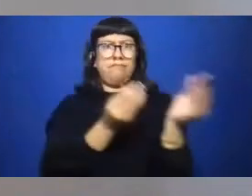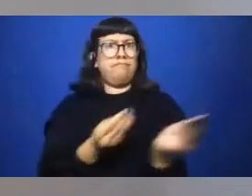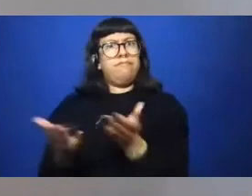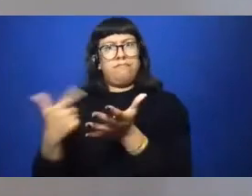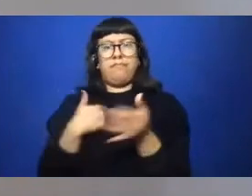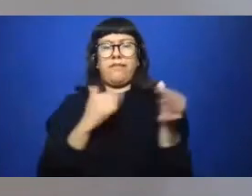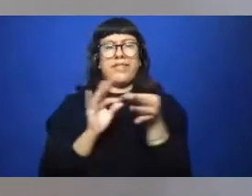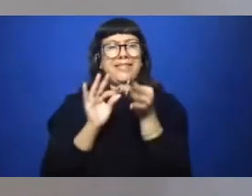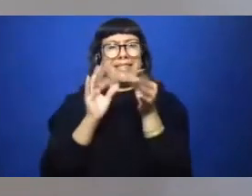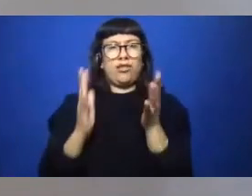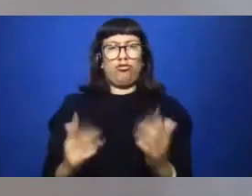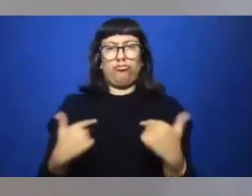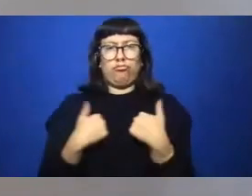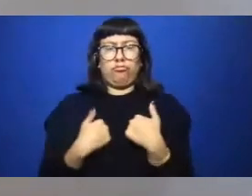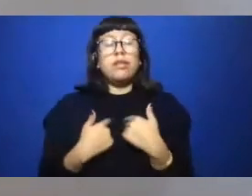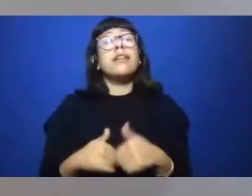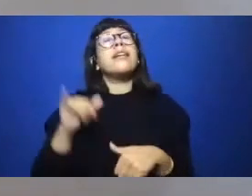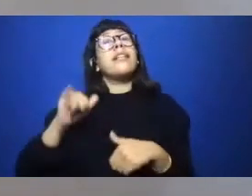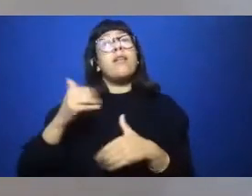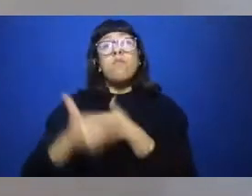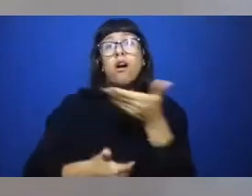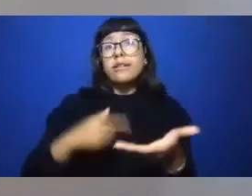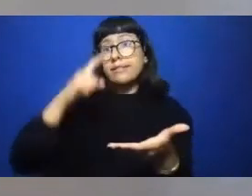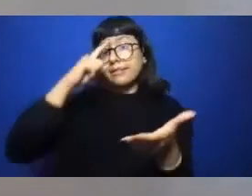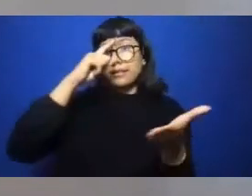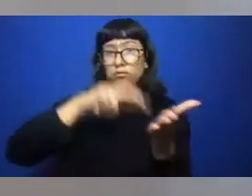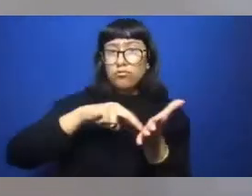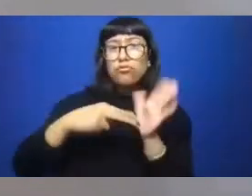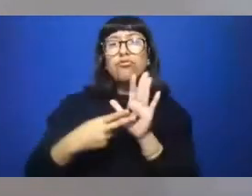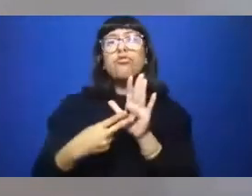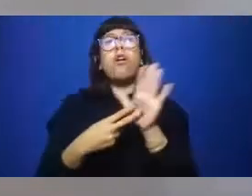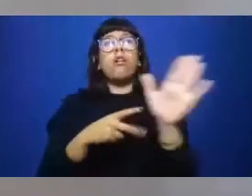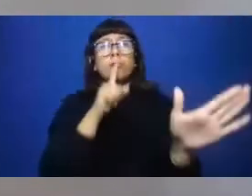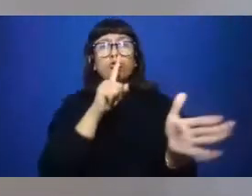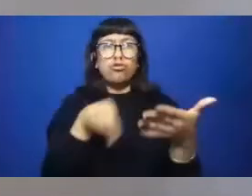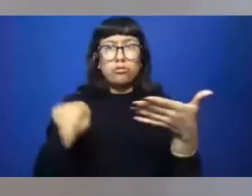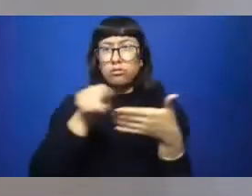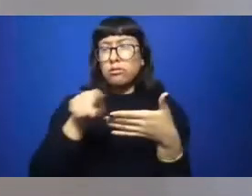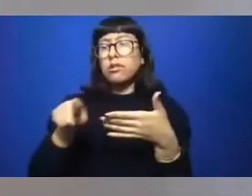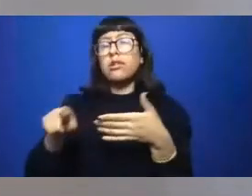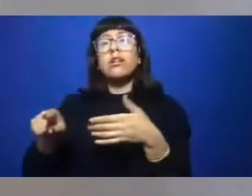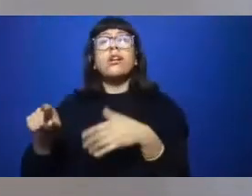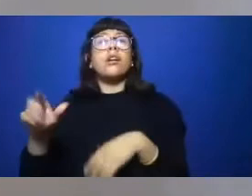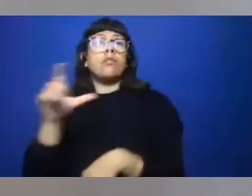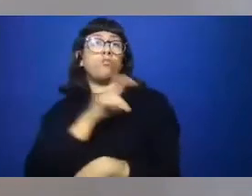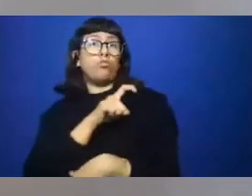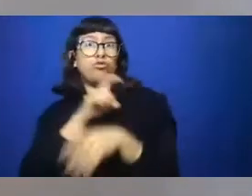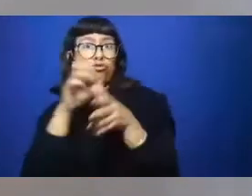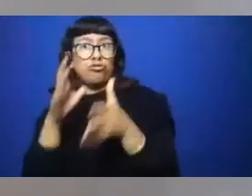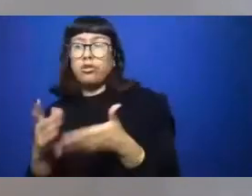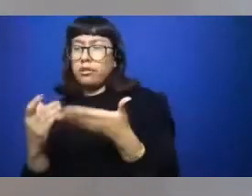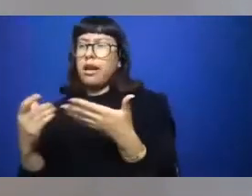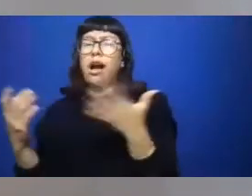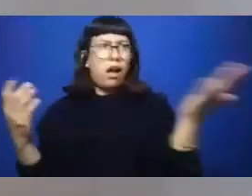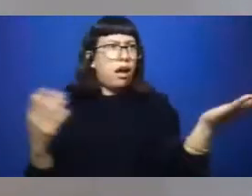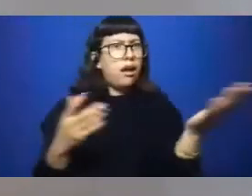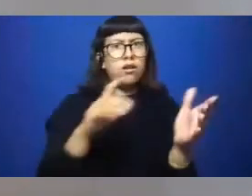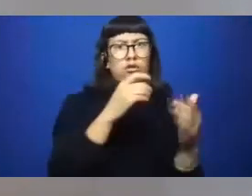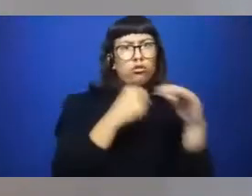process that's intentional and deliberate and centering the experiences of line staff, corrections officers, and incarcerated